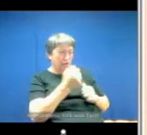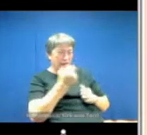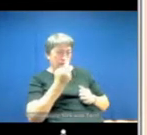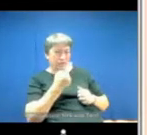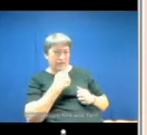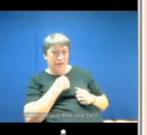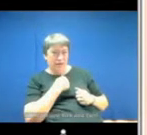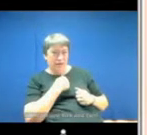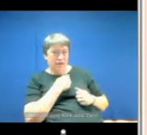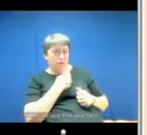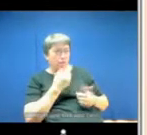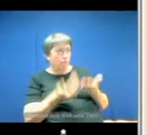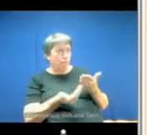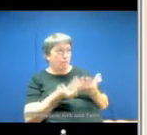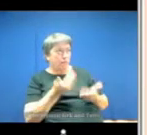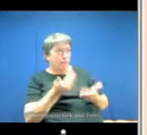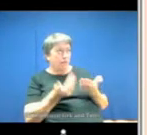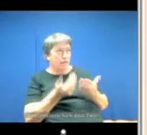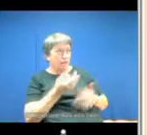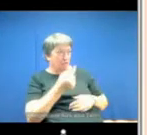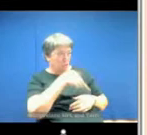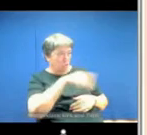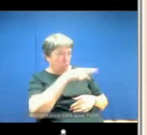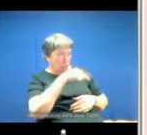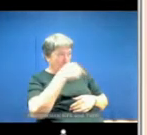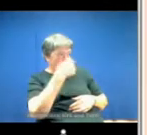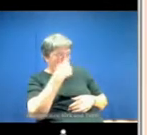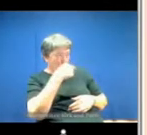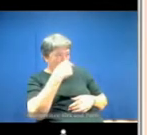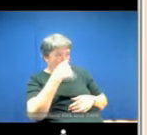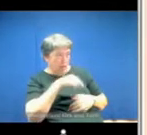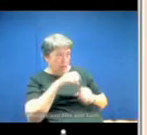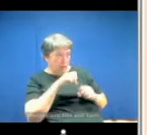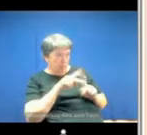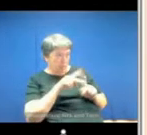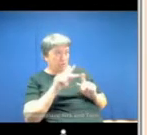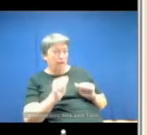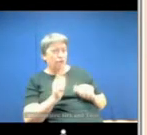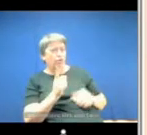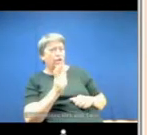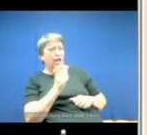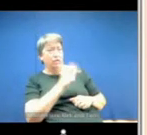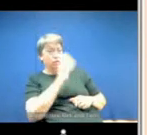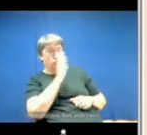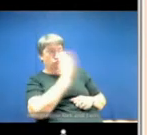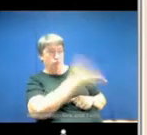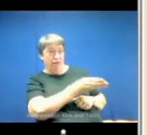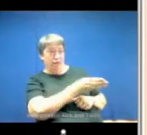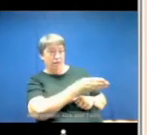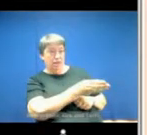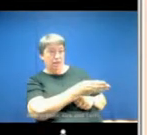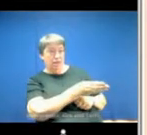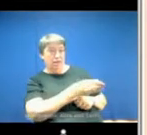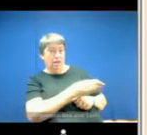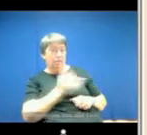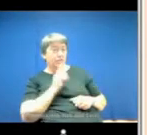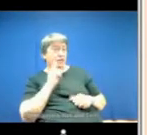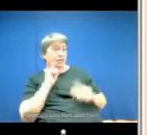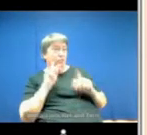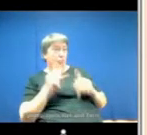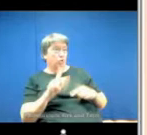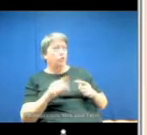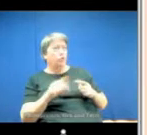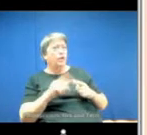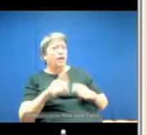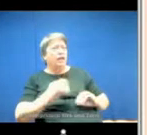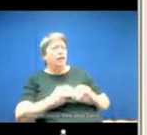so maybe if you wouldn't mind giving me permission, I can just inquire directly of the deaf deponent when I needed